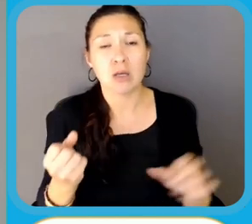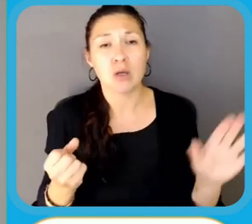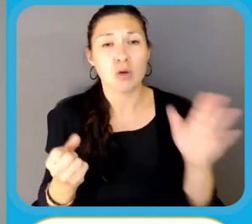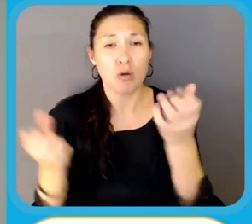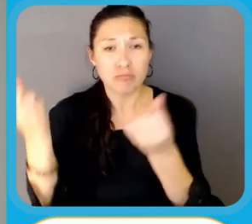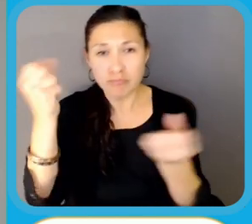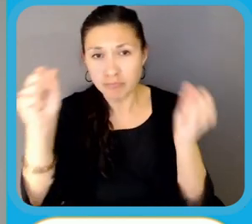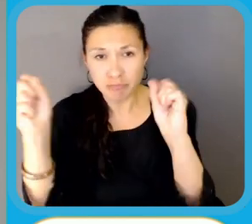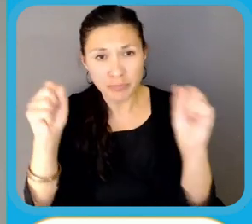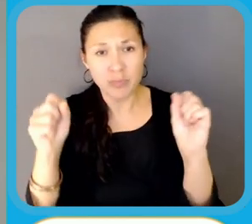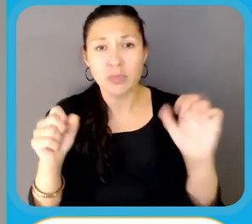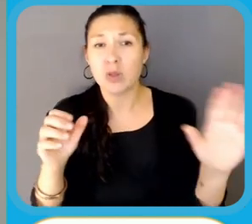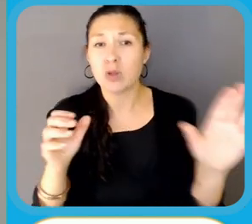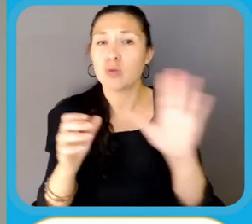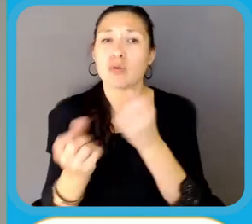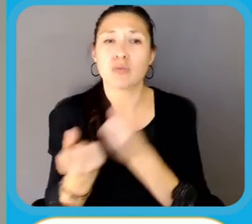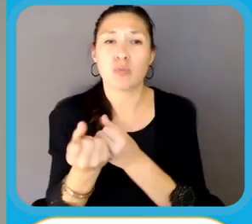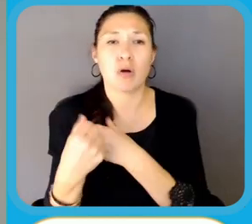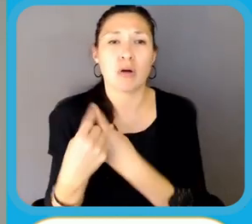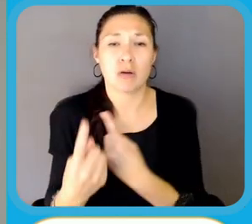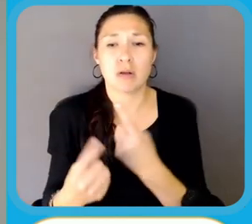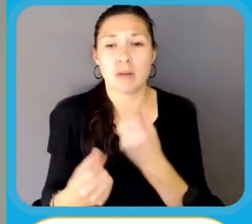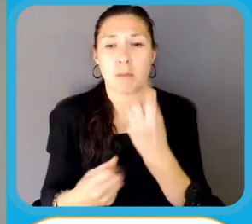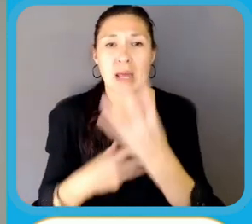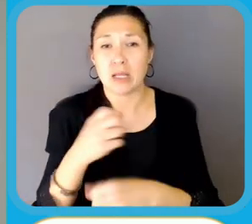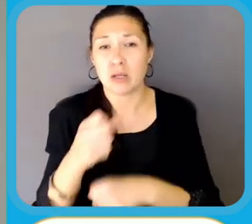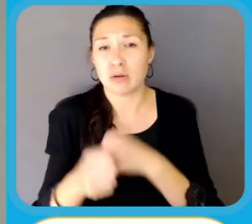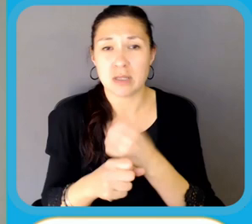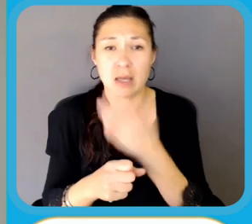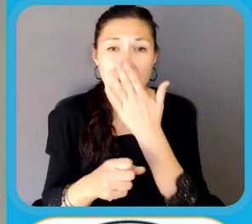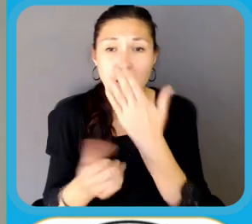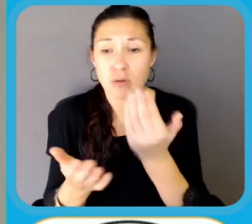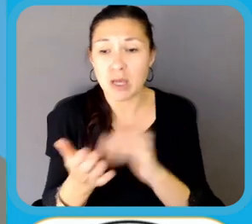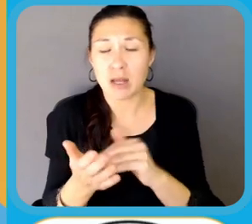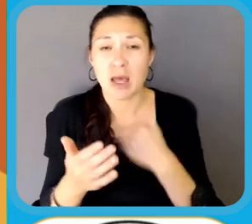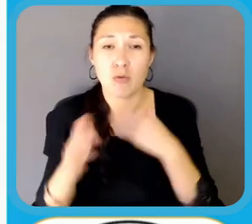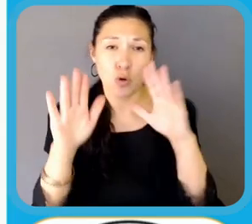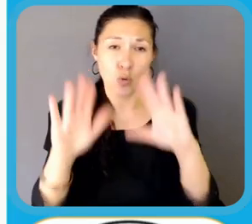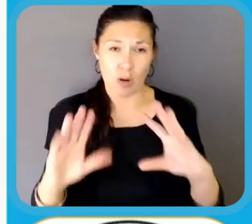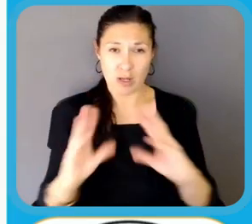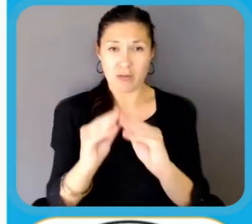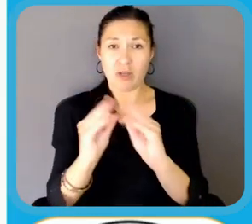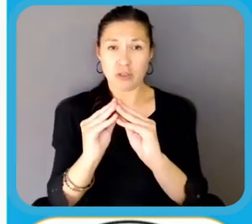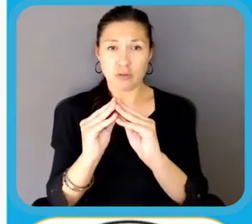and all your support over the years. Thank you again, and have a great convention.